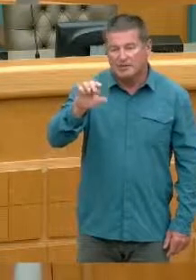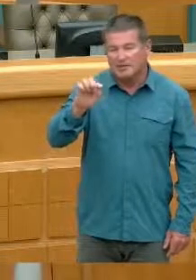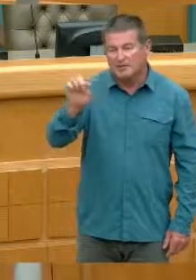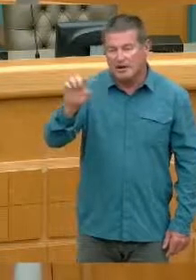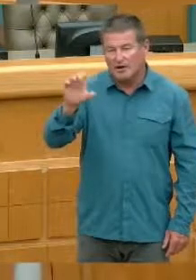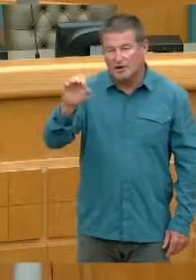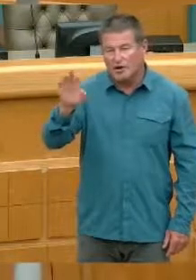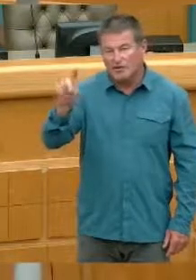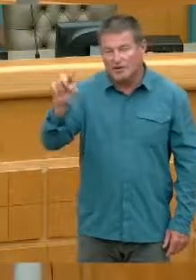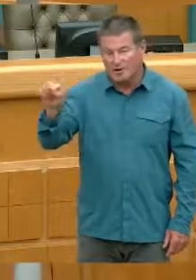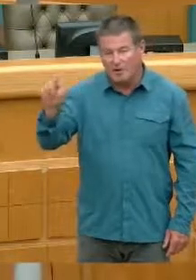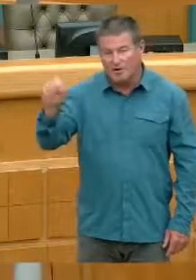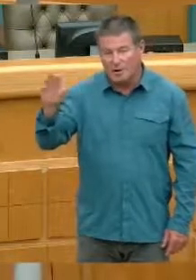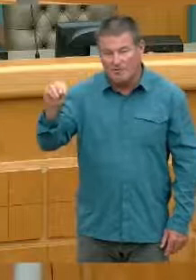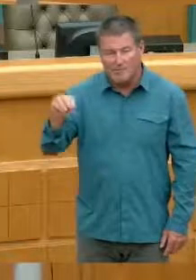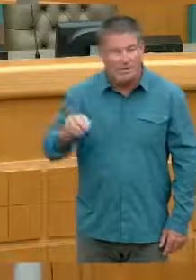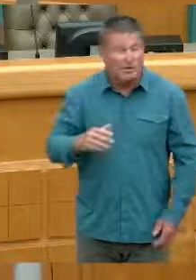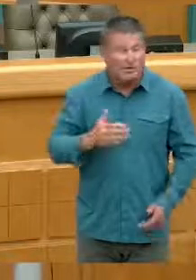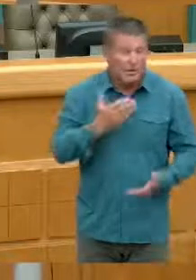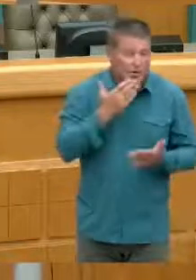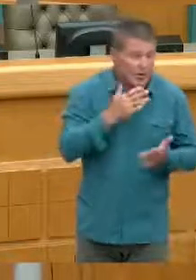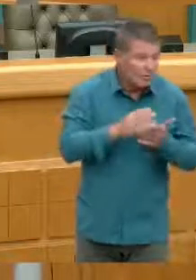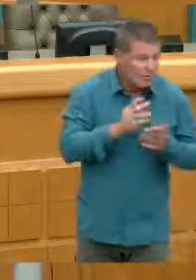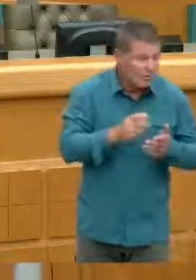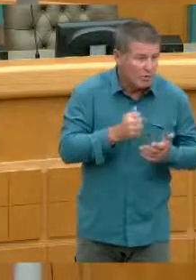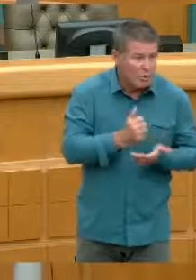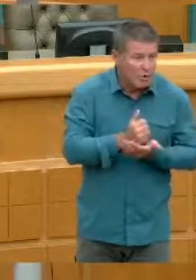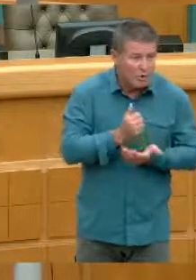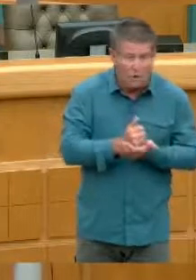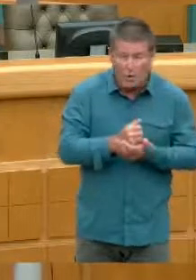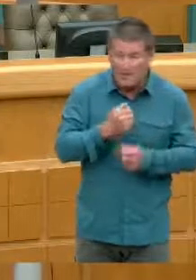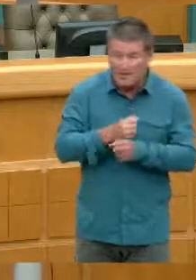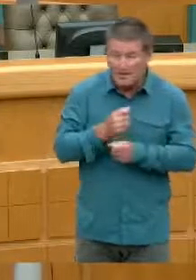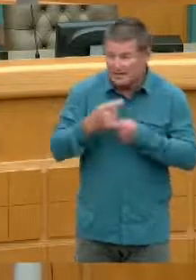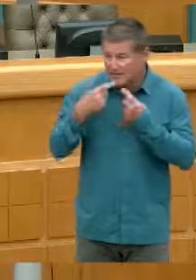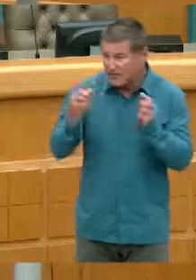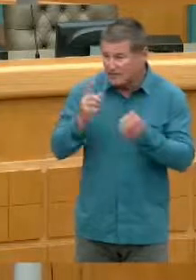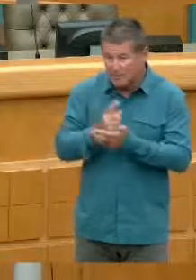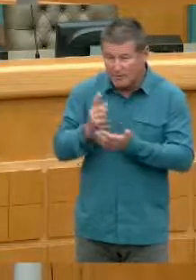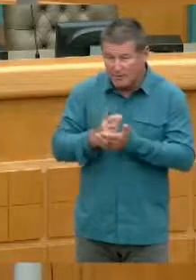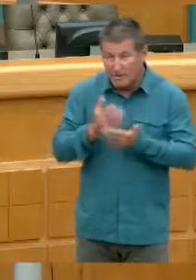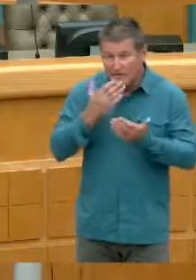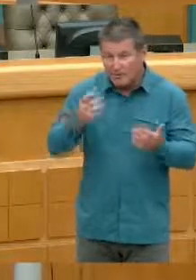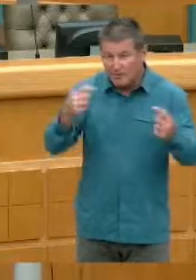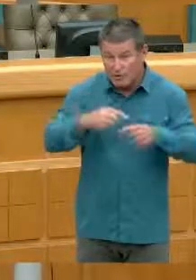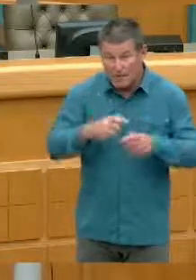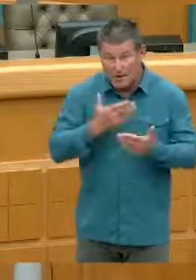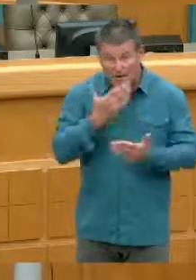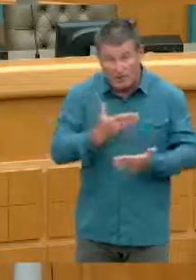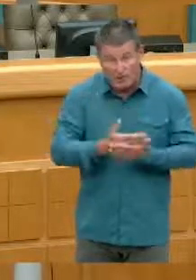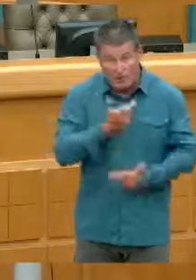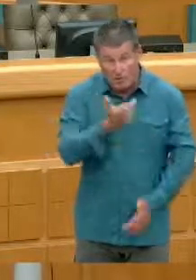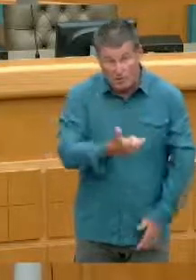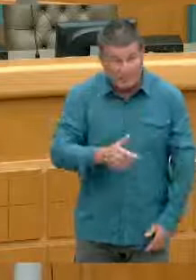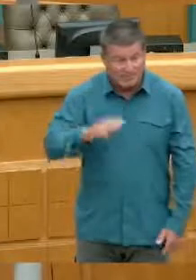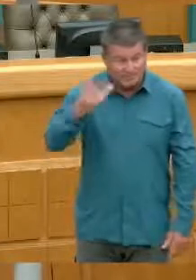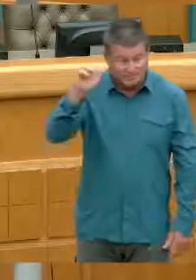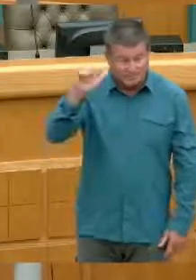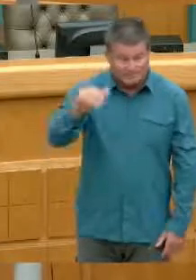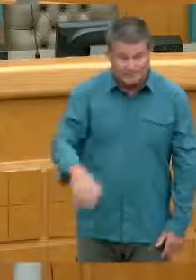that go into making this presentation each week. And I want to thank everybody for being here with us this evening.